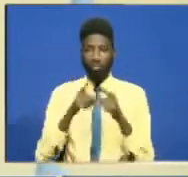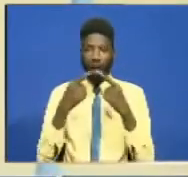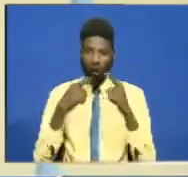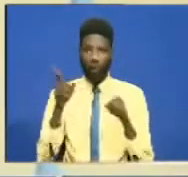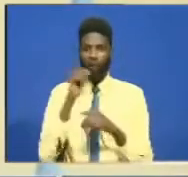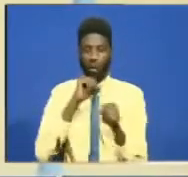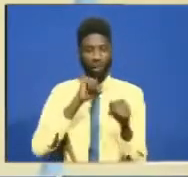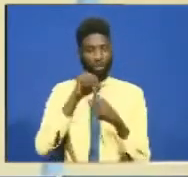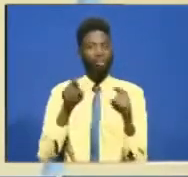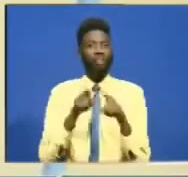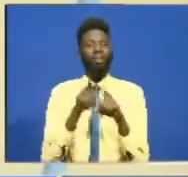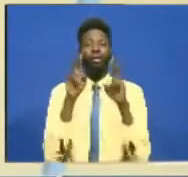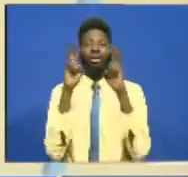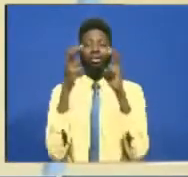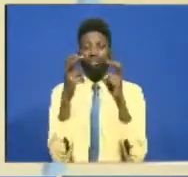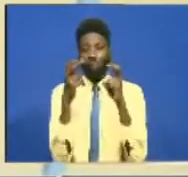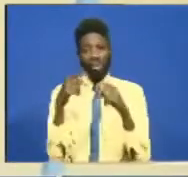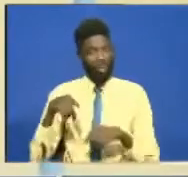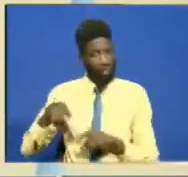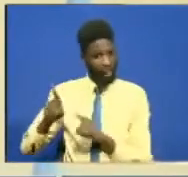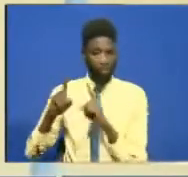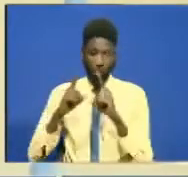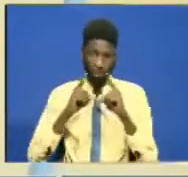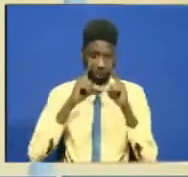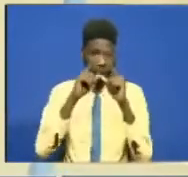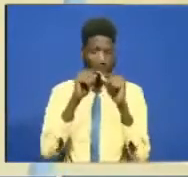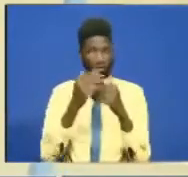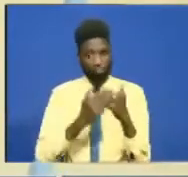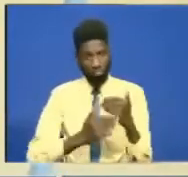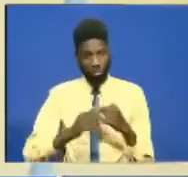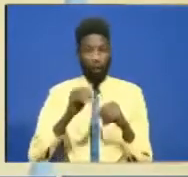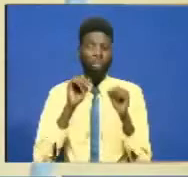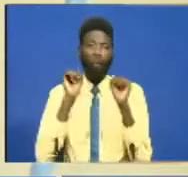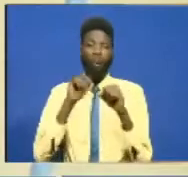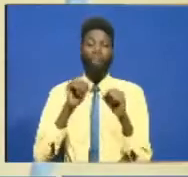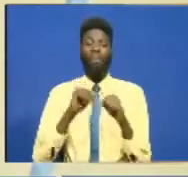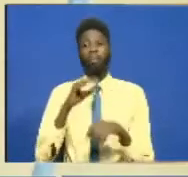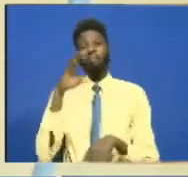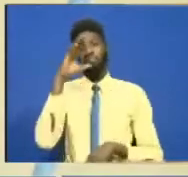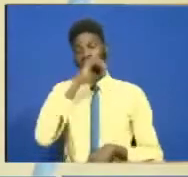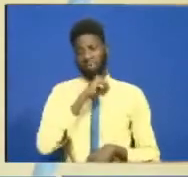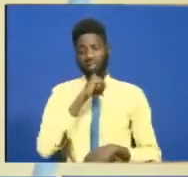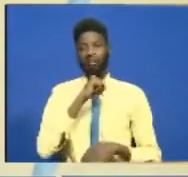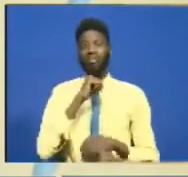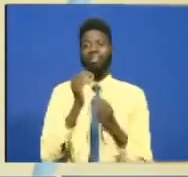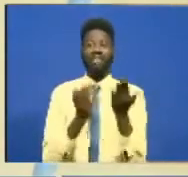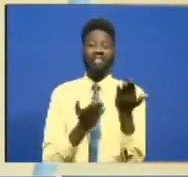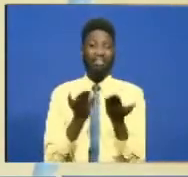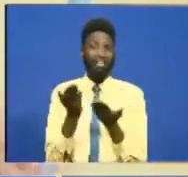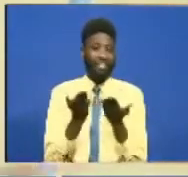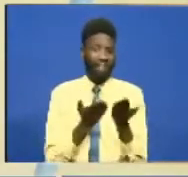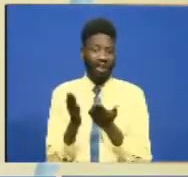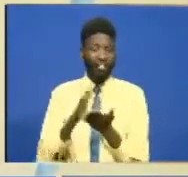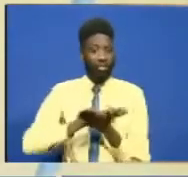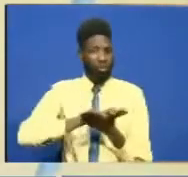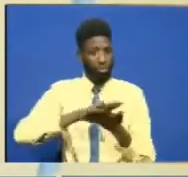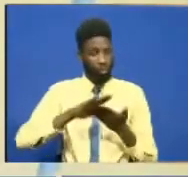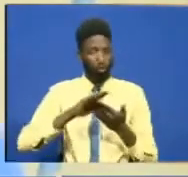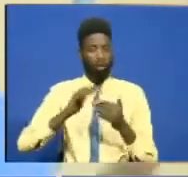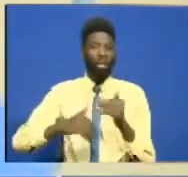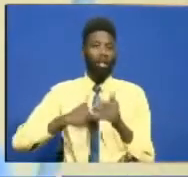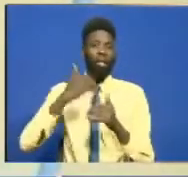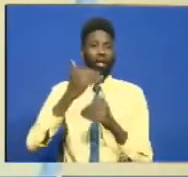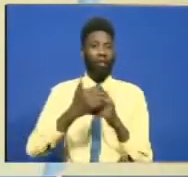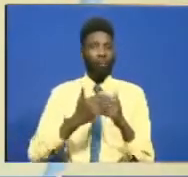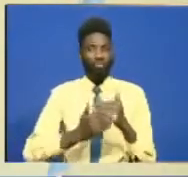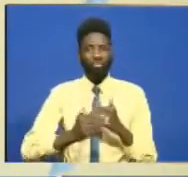is the health sector. So what they're saying is that there might be a lack of seamless flow of healthcare services at the hospitals in the next 7 days